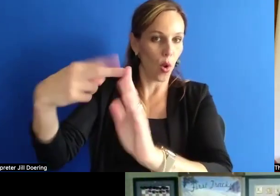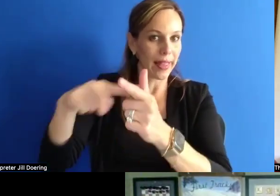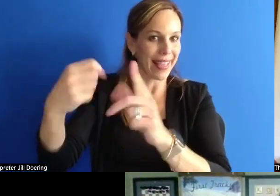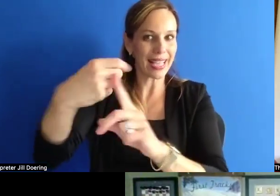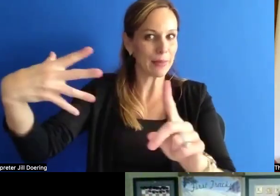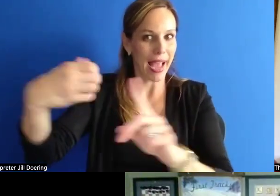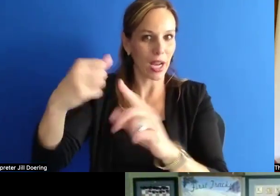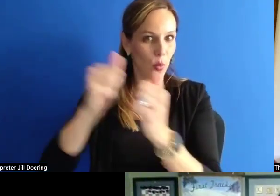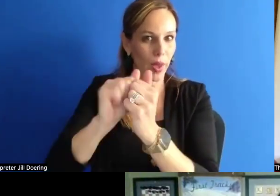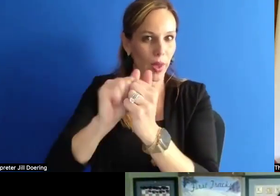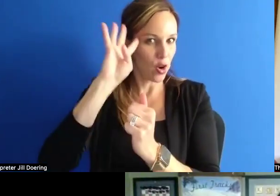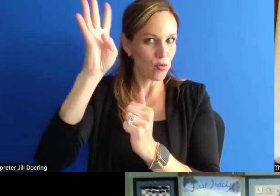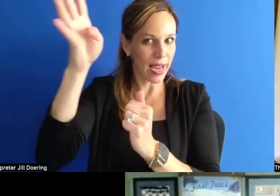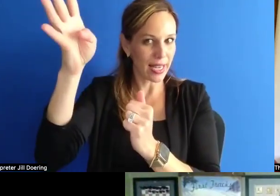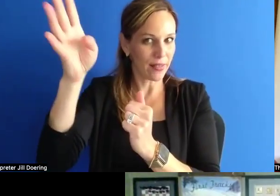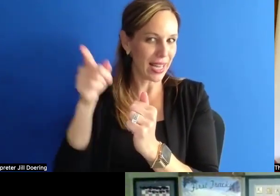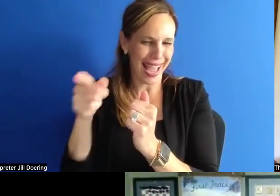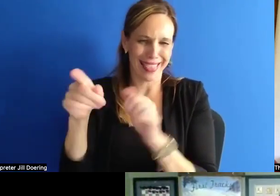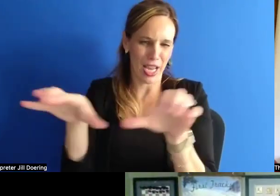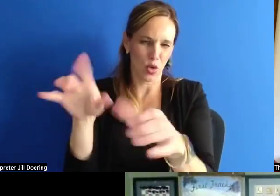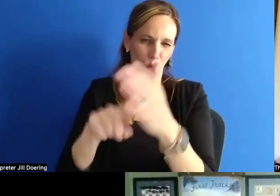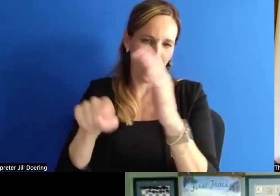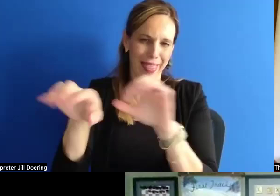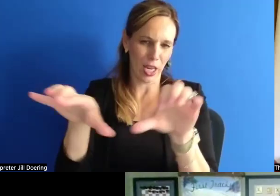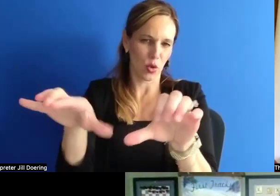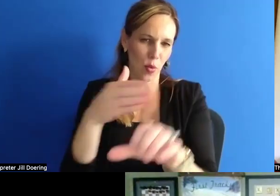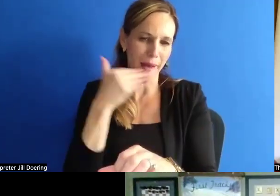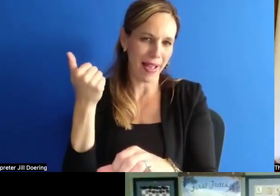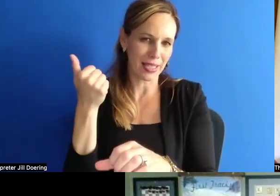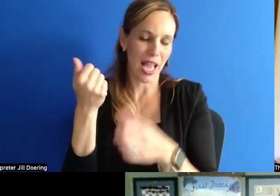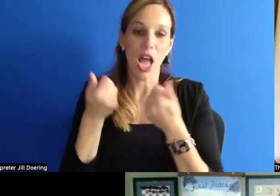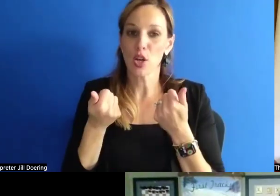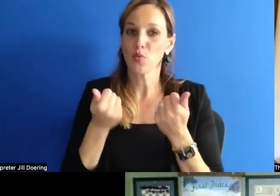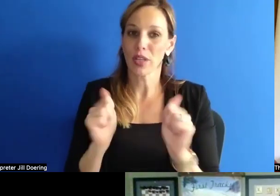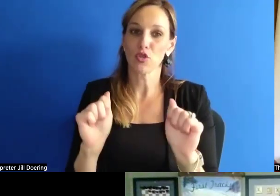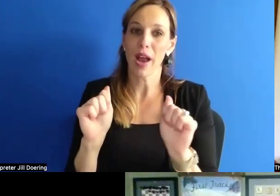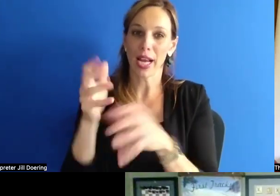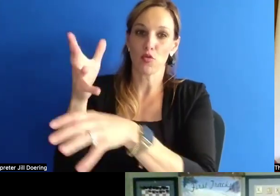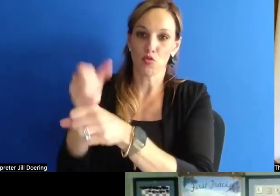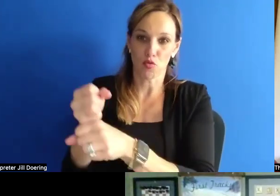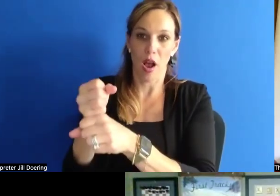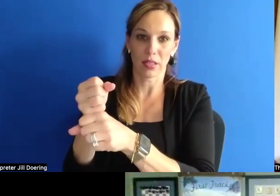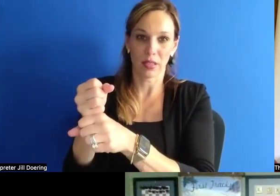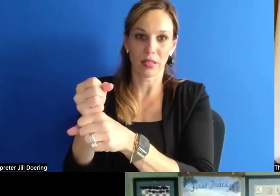them do what they do best and really trusting that whole team. I feel